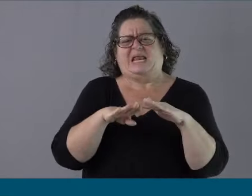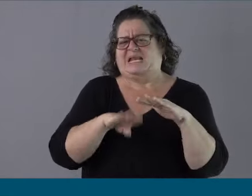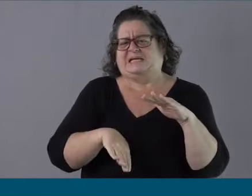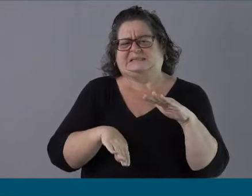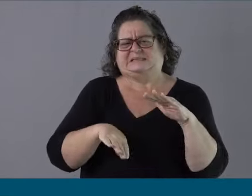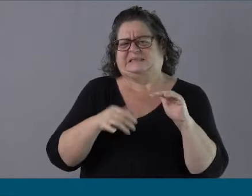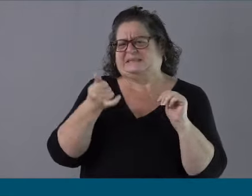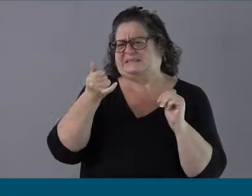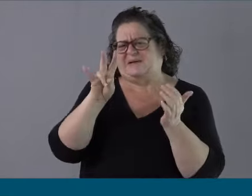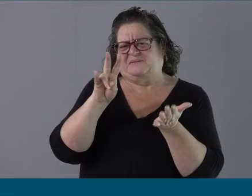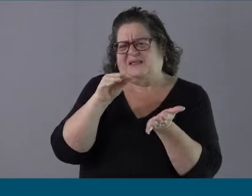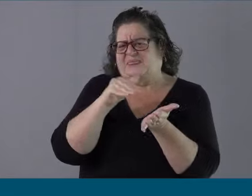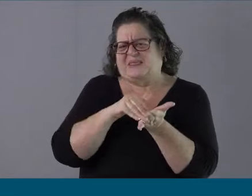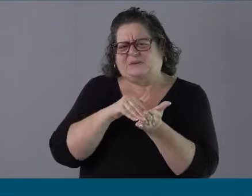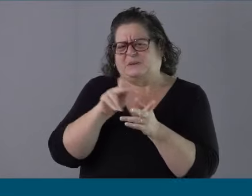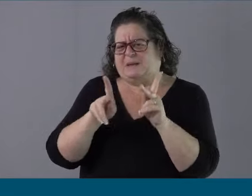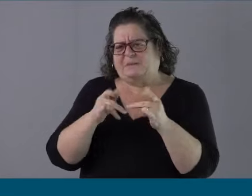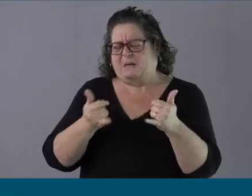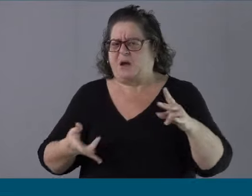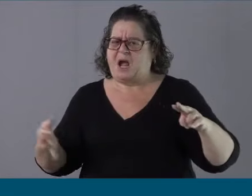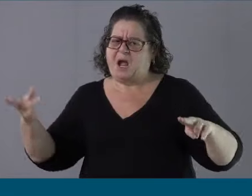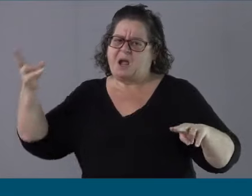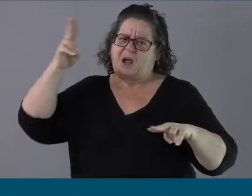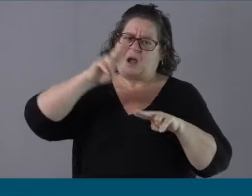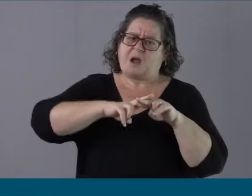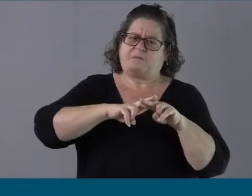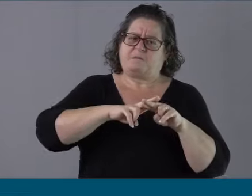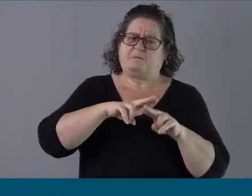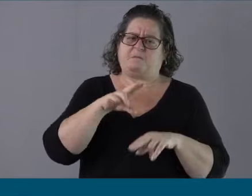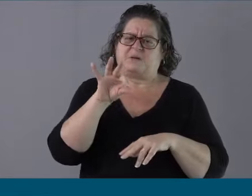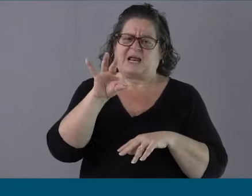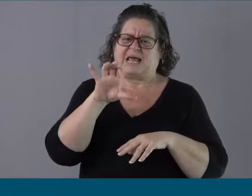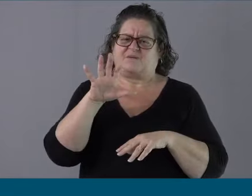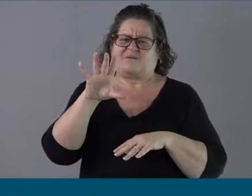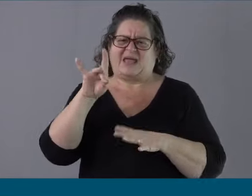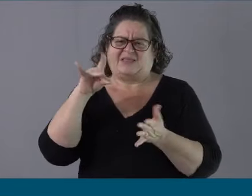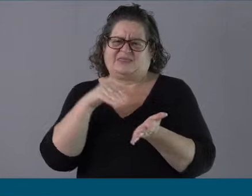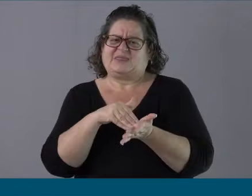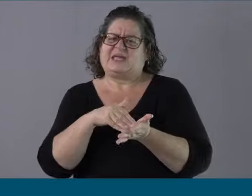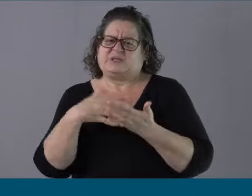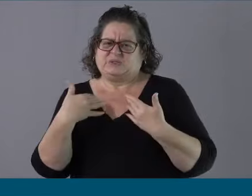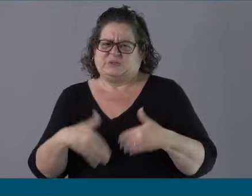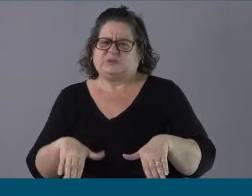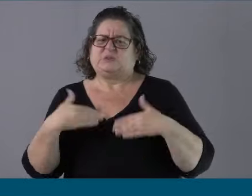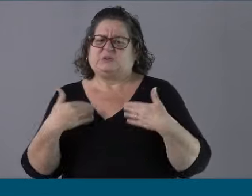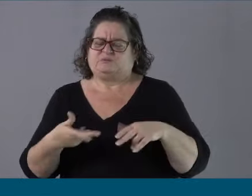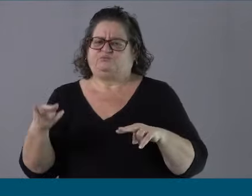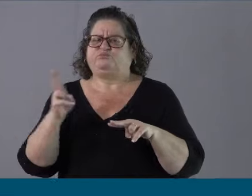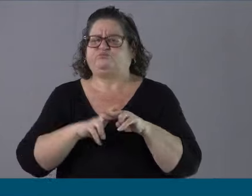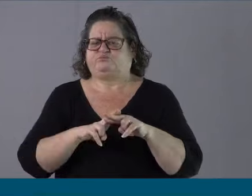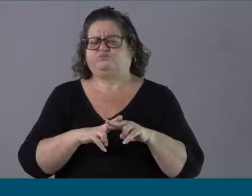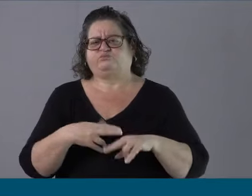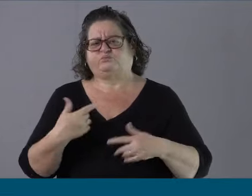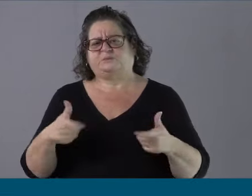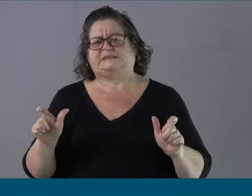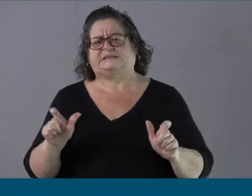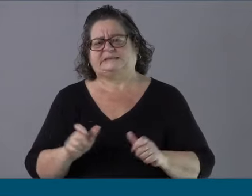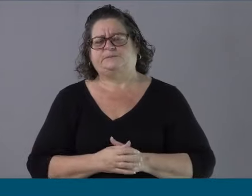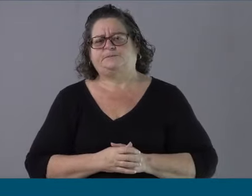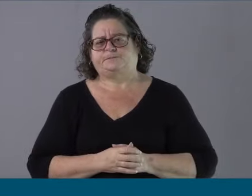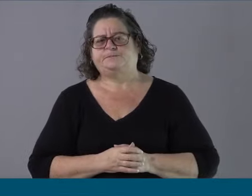in our state on unemployment. Today it's over 958,000. I want people to